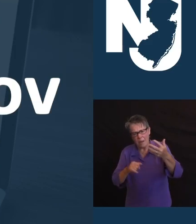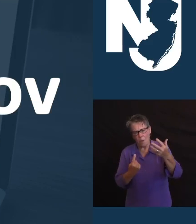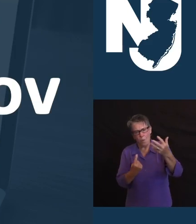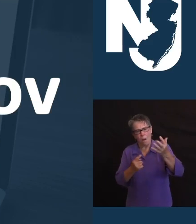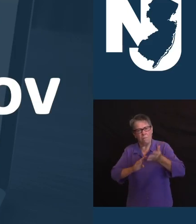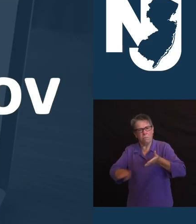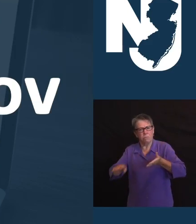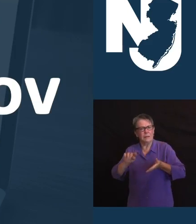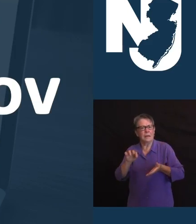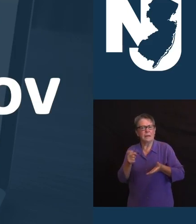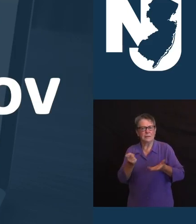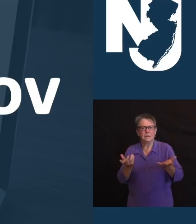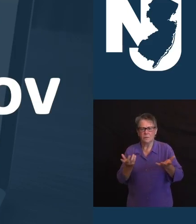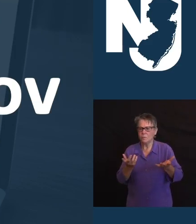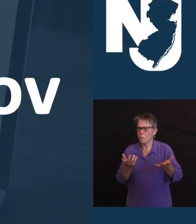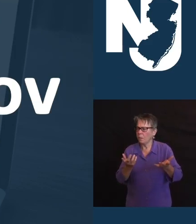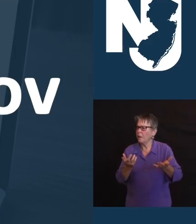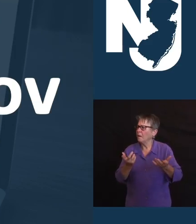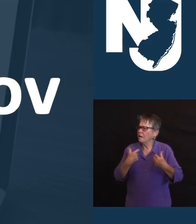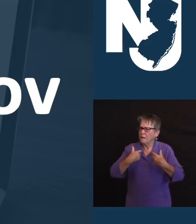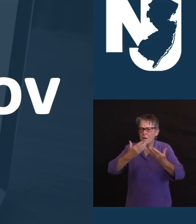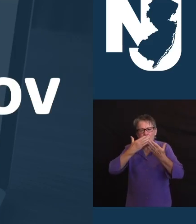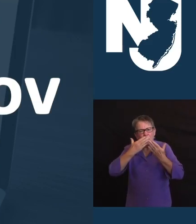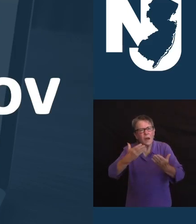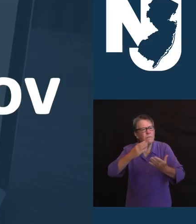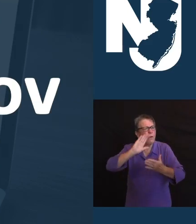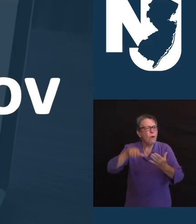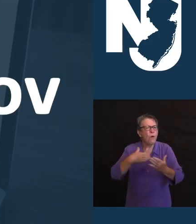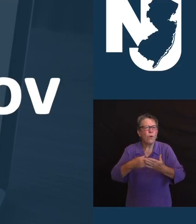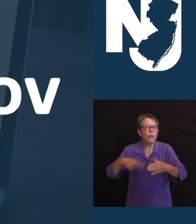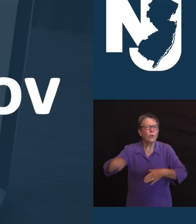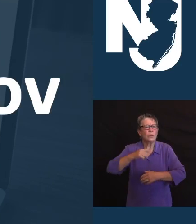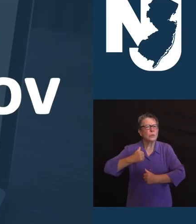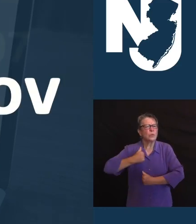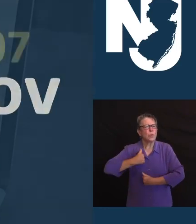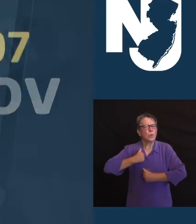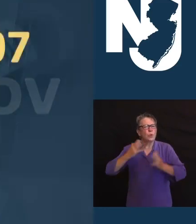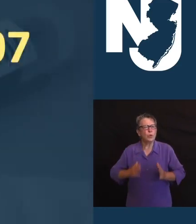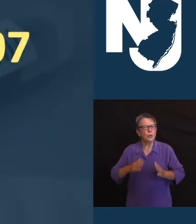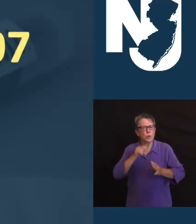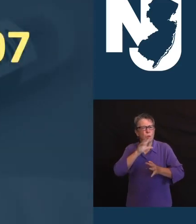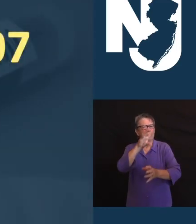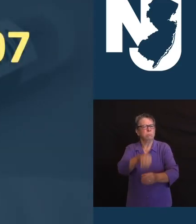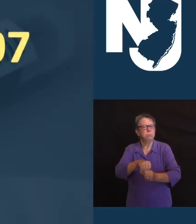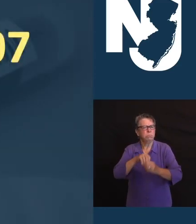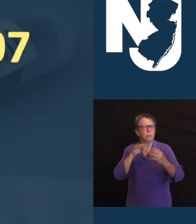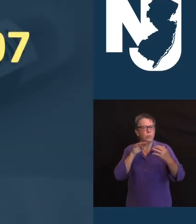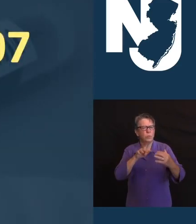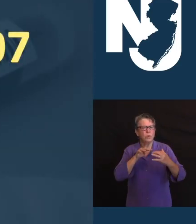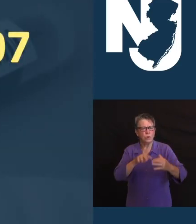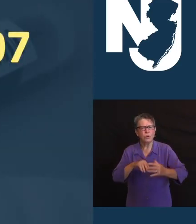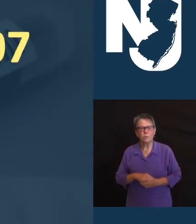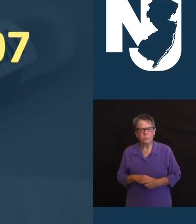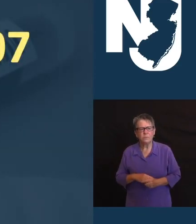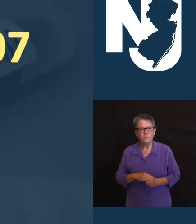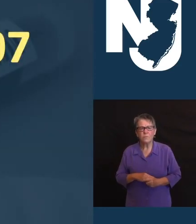of our veterans. With that, let's move on and take a look at the overnight numbers. We're reporting today an